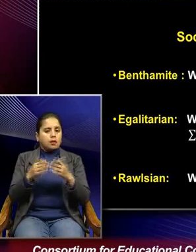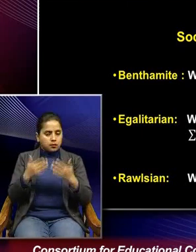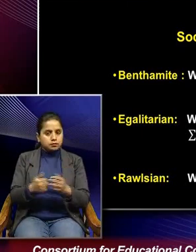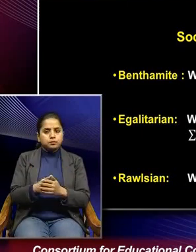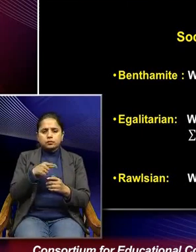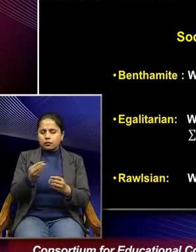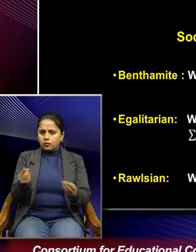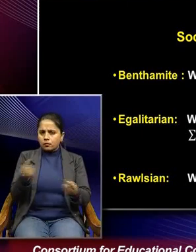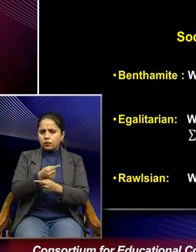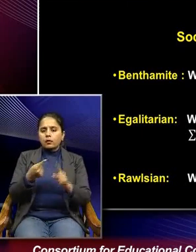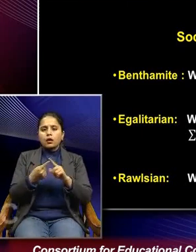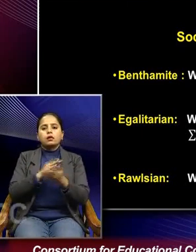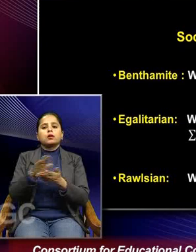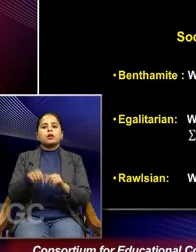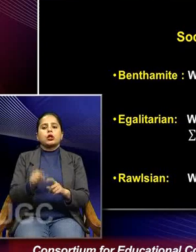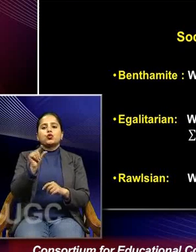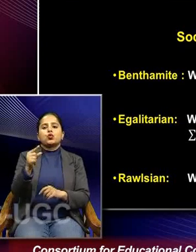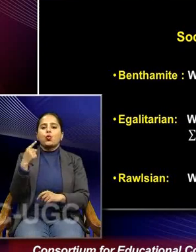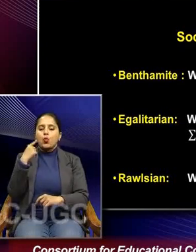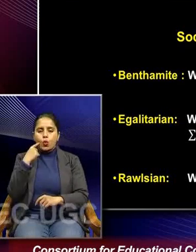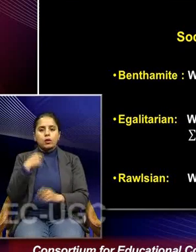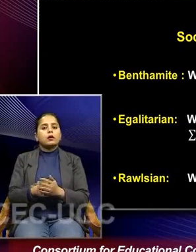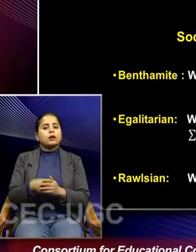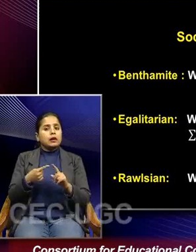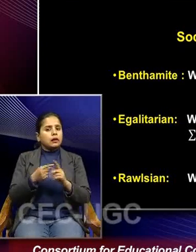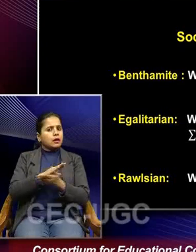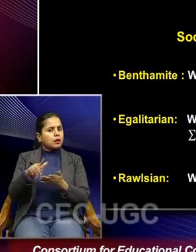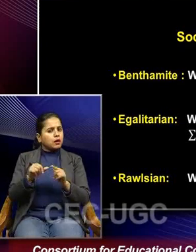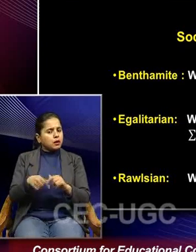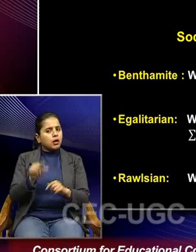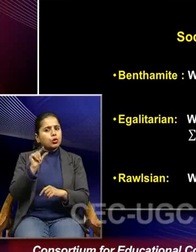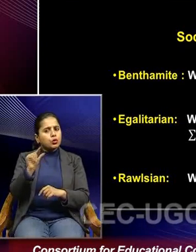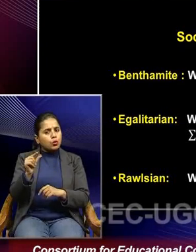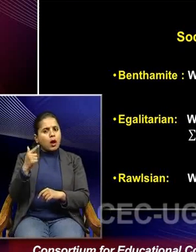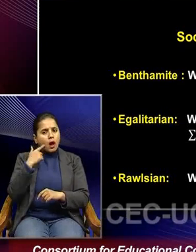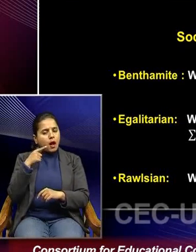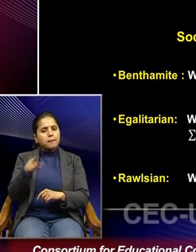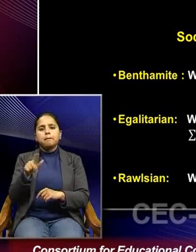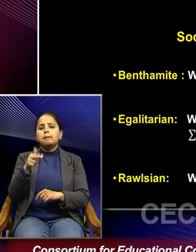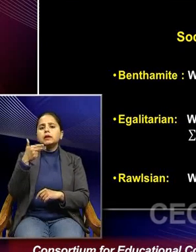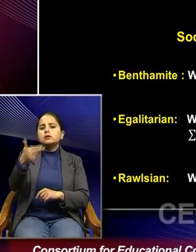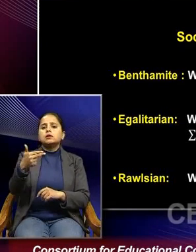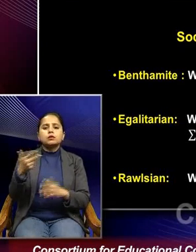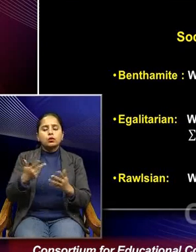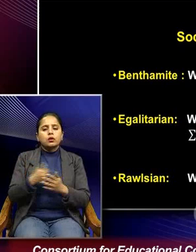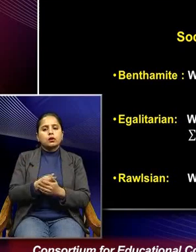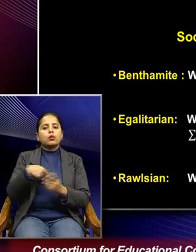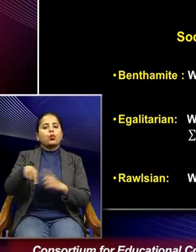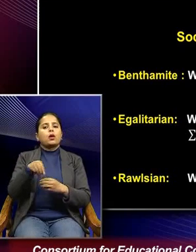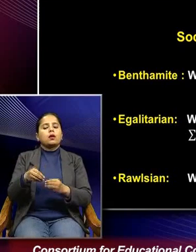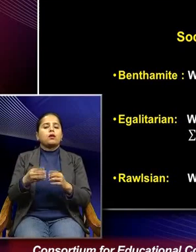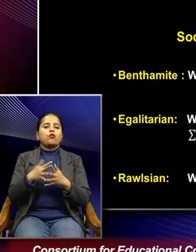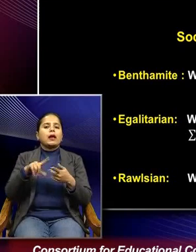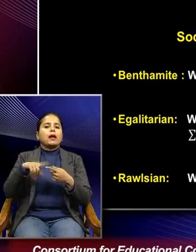That is equated to theta Ui. So theta I is considered as weights given to